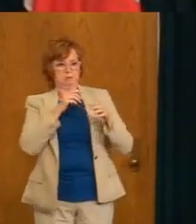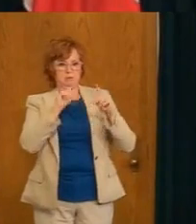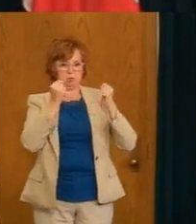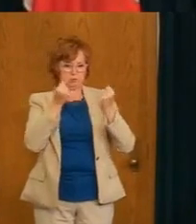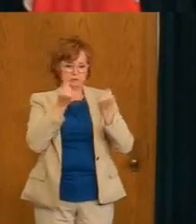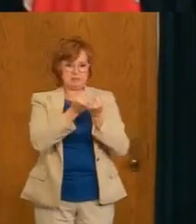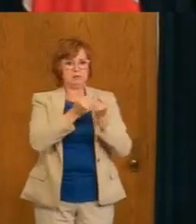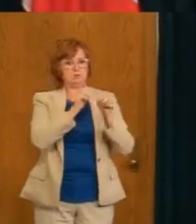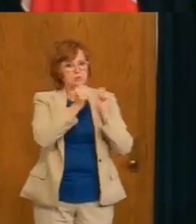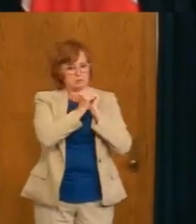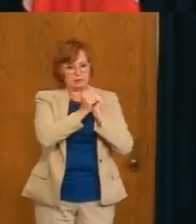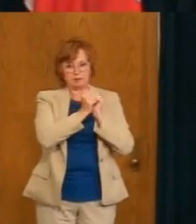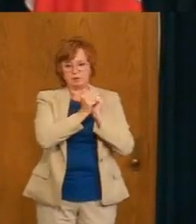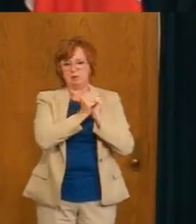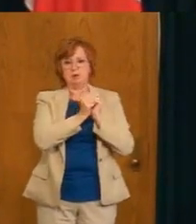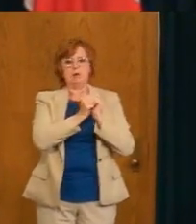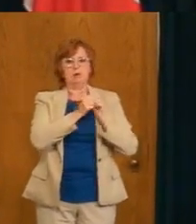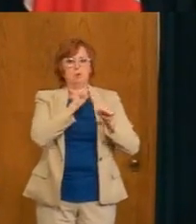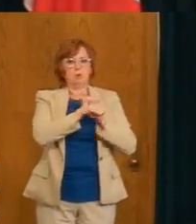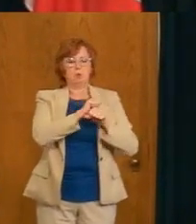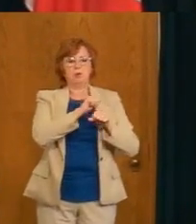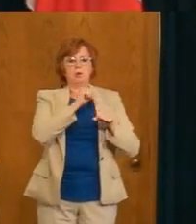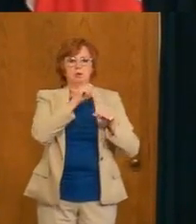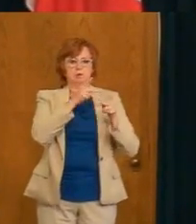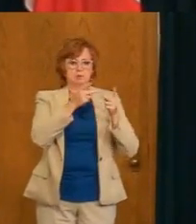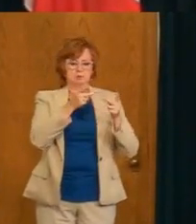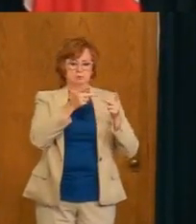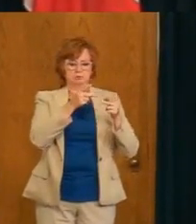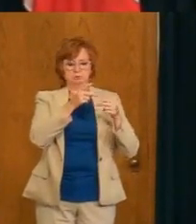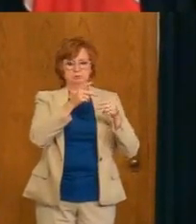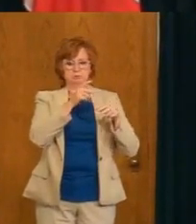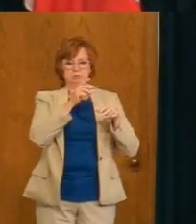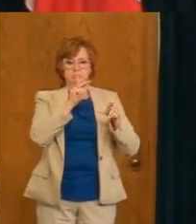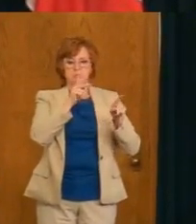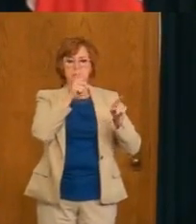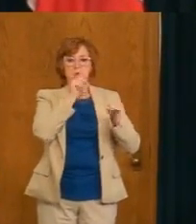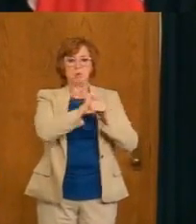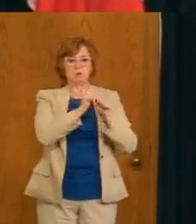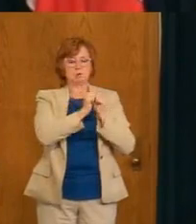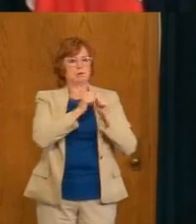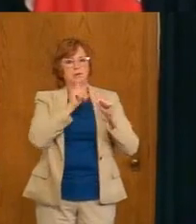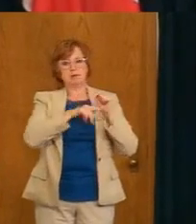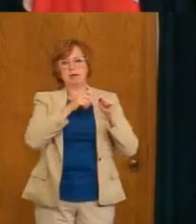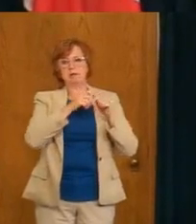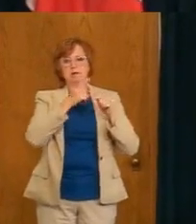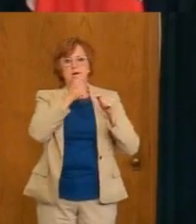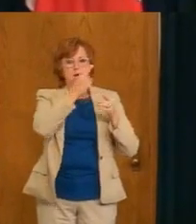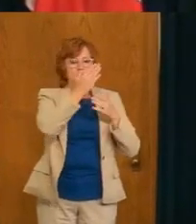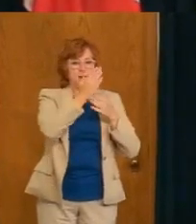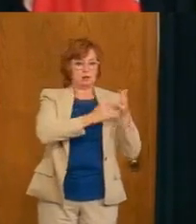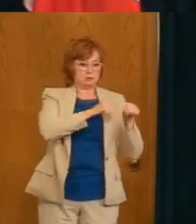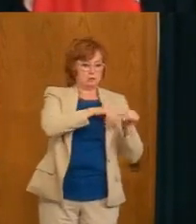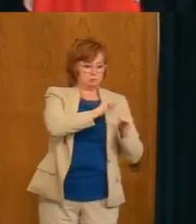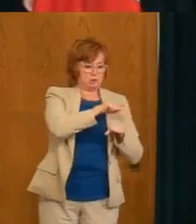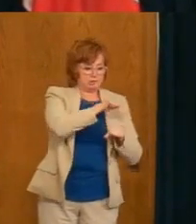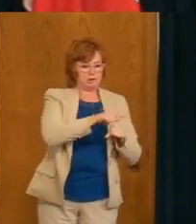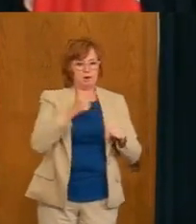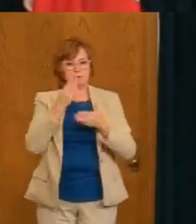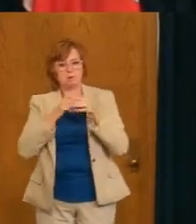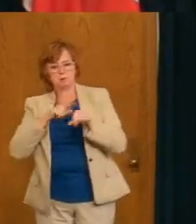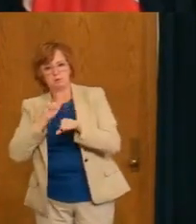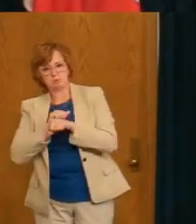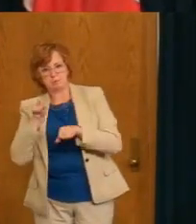that the vast majority of countries are still waiting to vaccinate the healthcare workers and vaccinate people